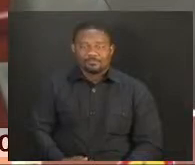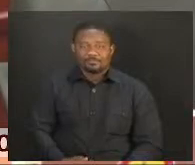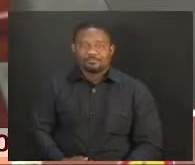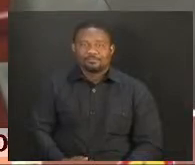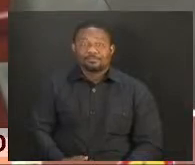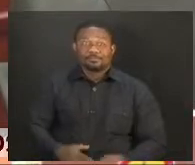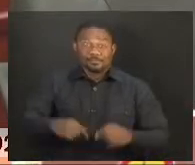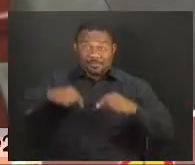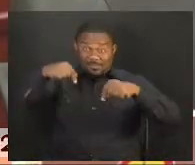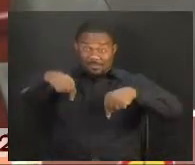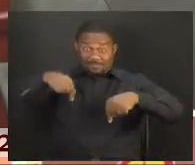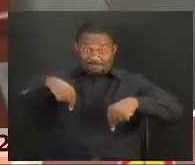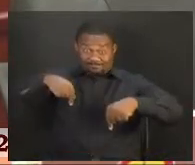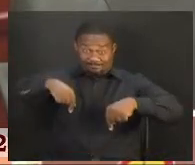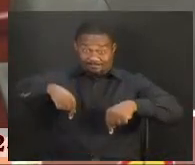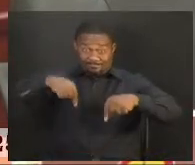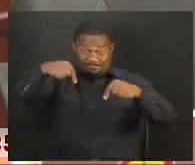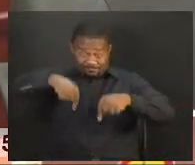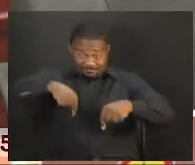this year,